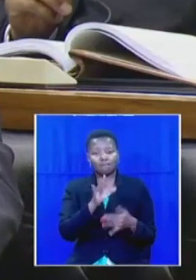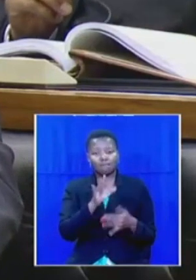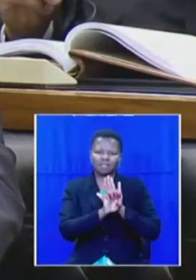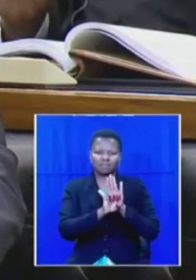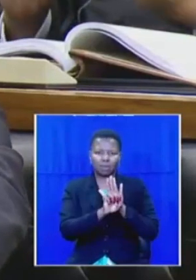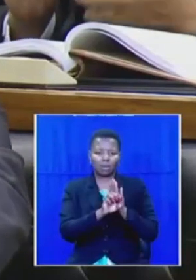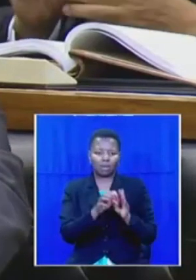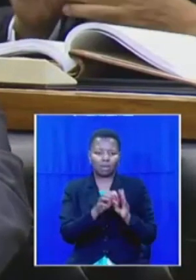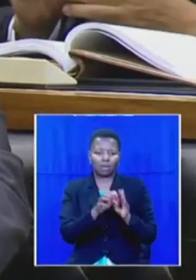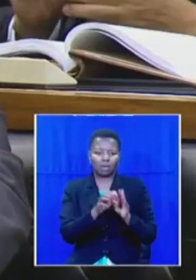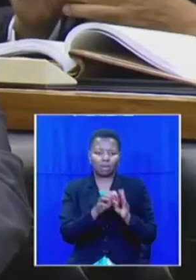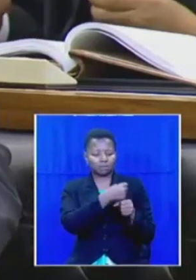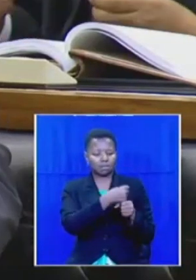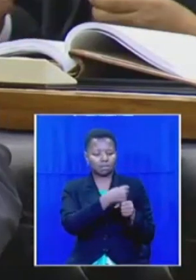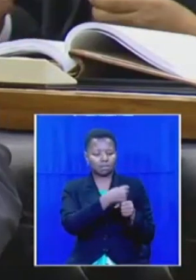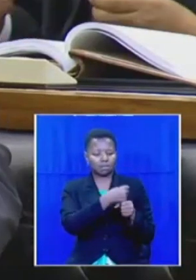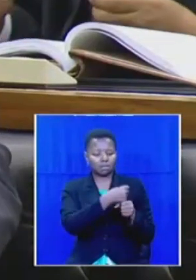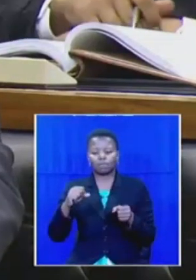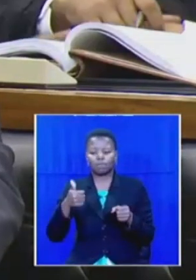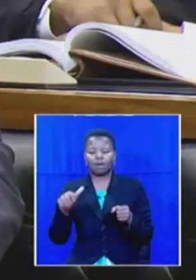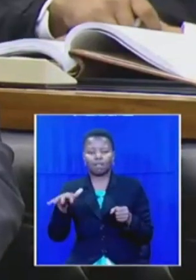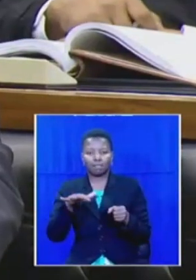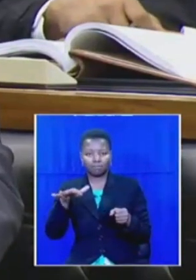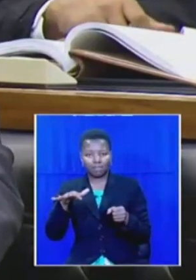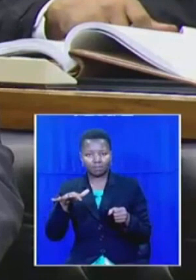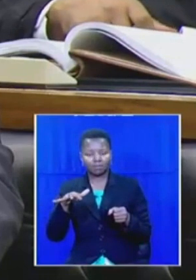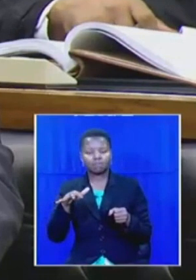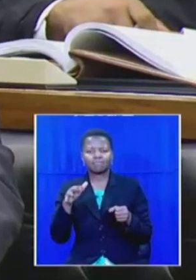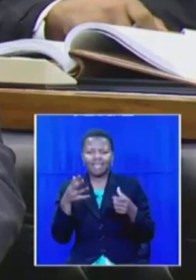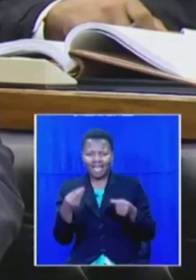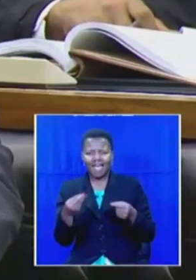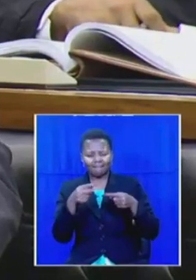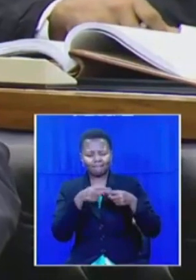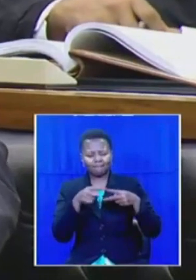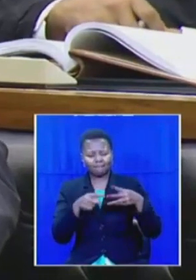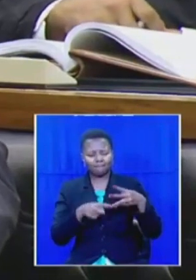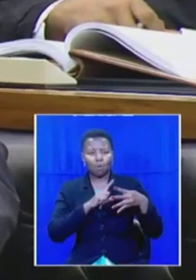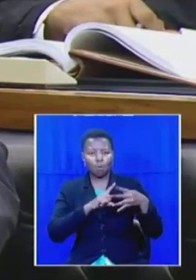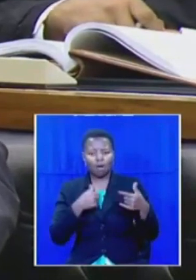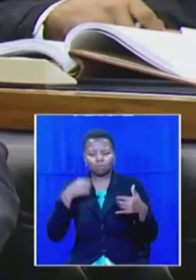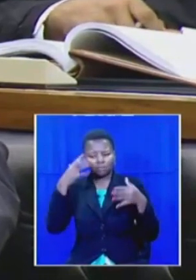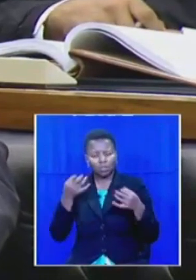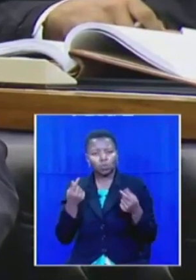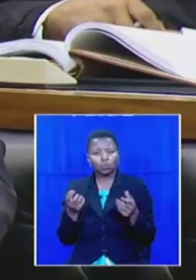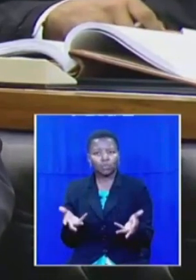or redeployed, there are reasons that lead to that.